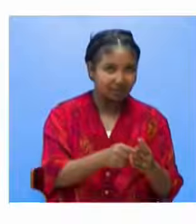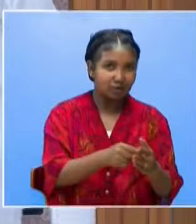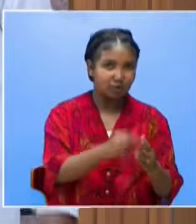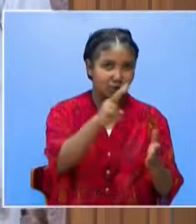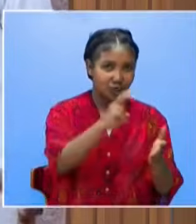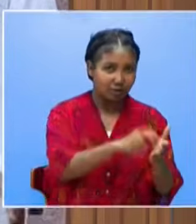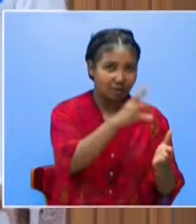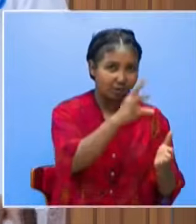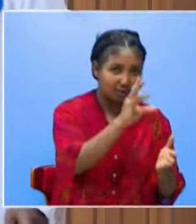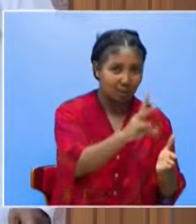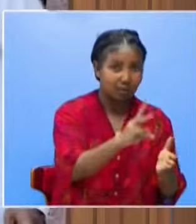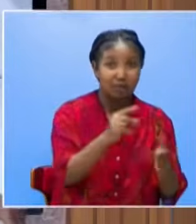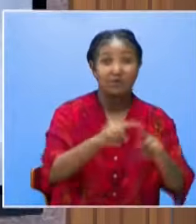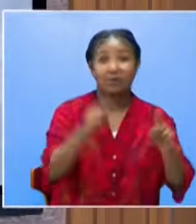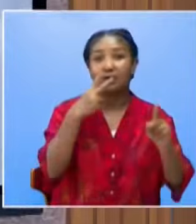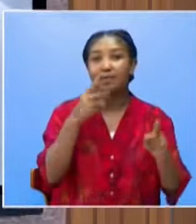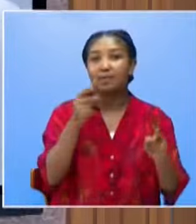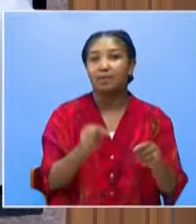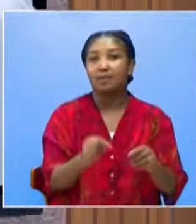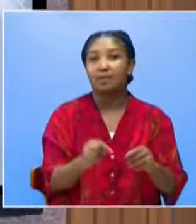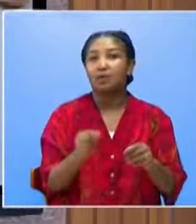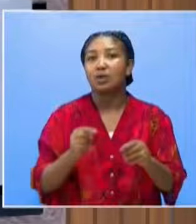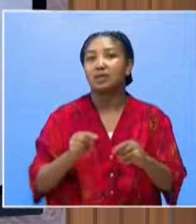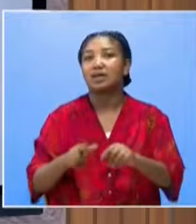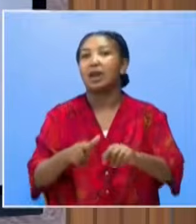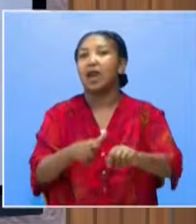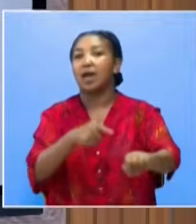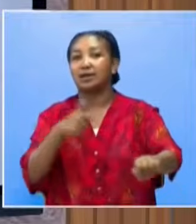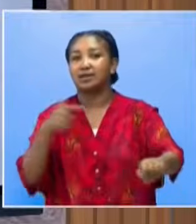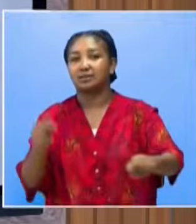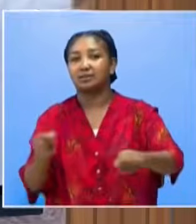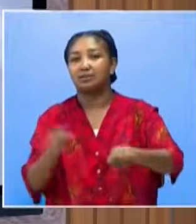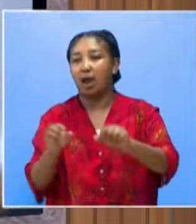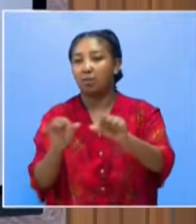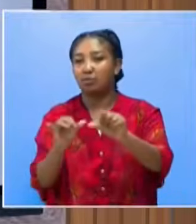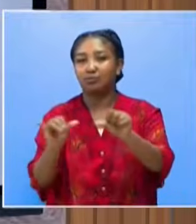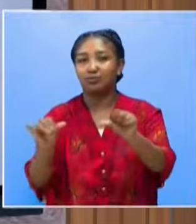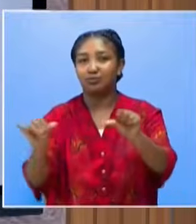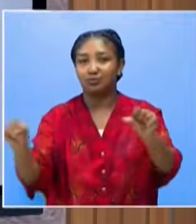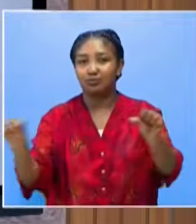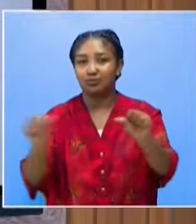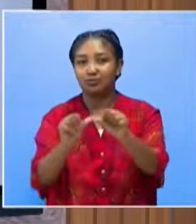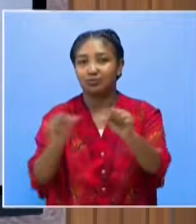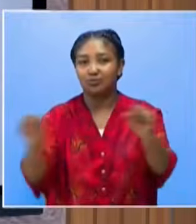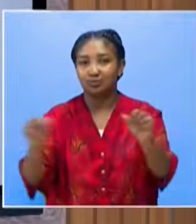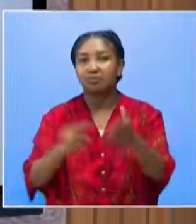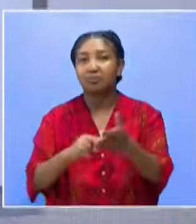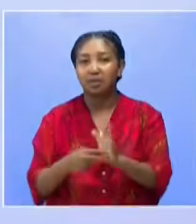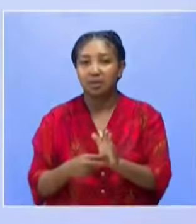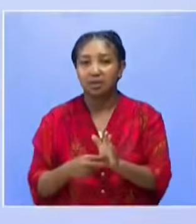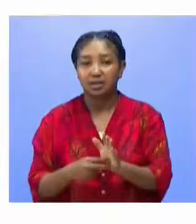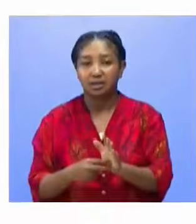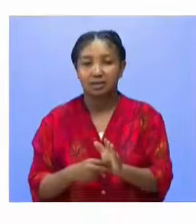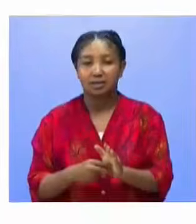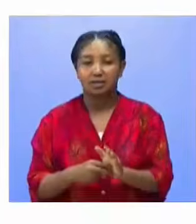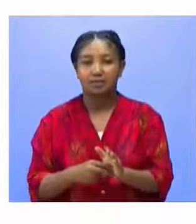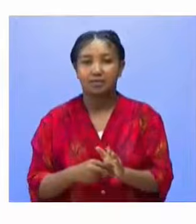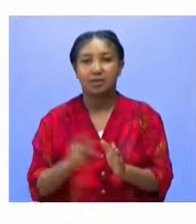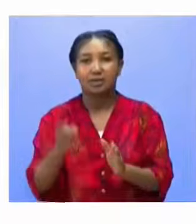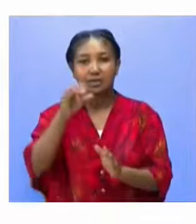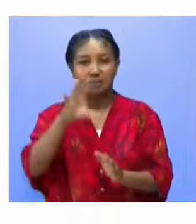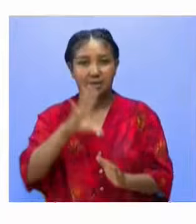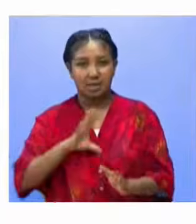Look at the difference. This one, the length of the time. This means just somebody